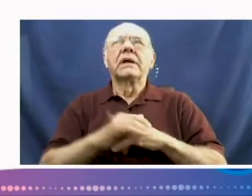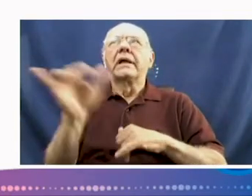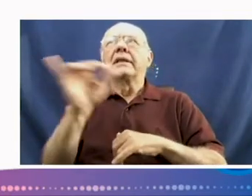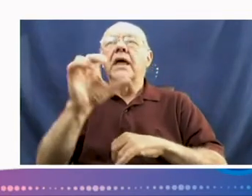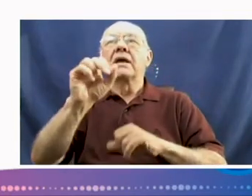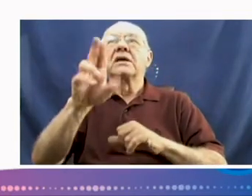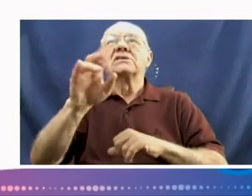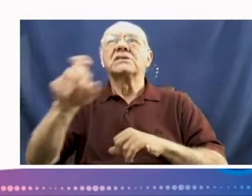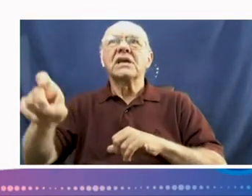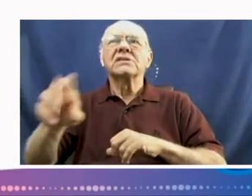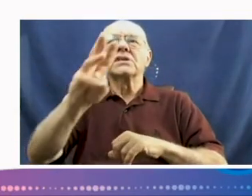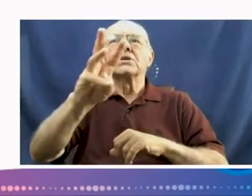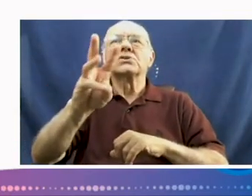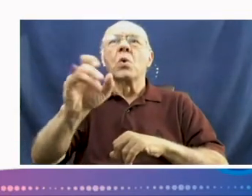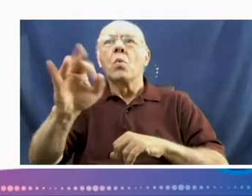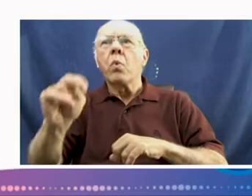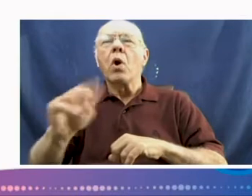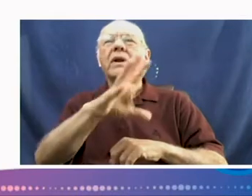Warren, and Hunterdon County.